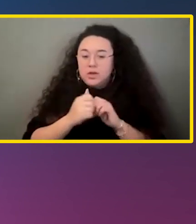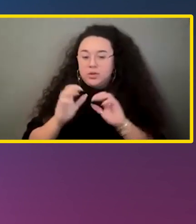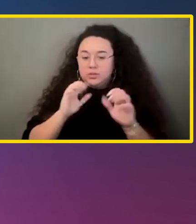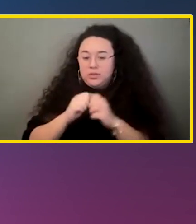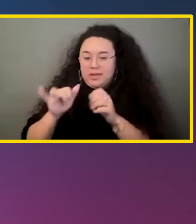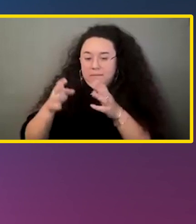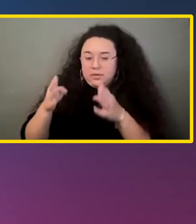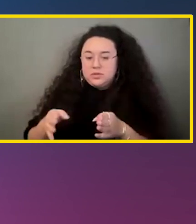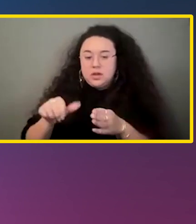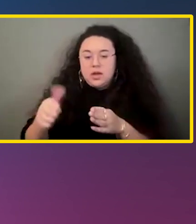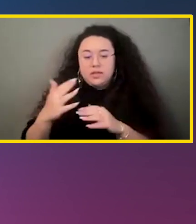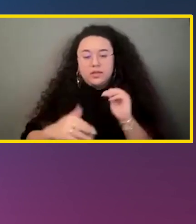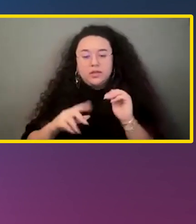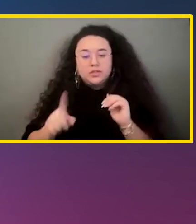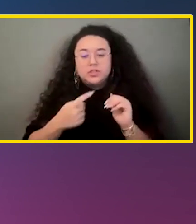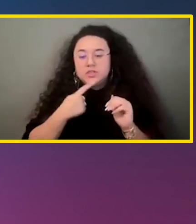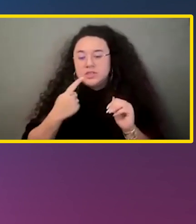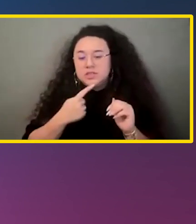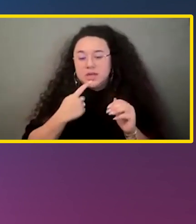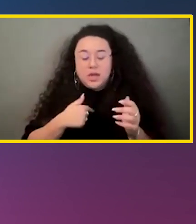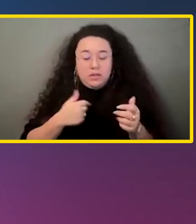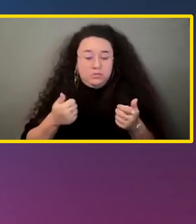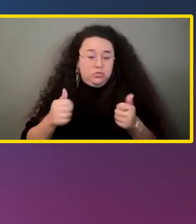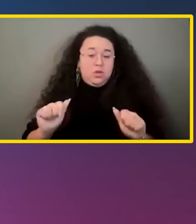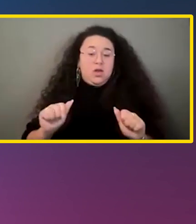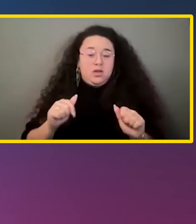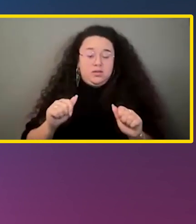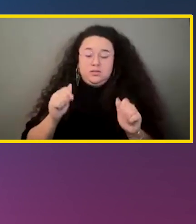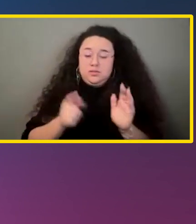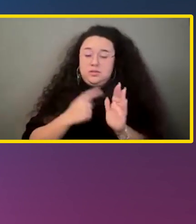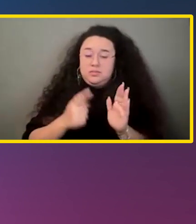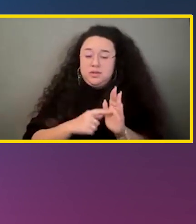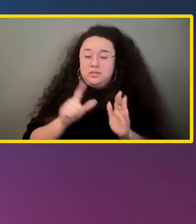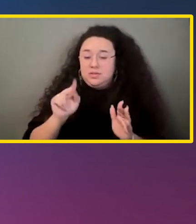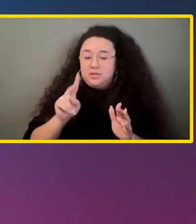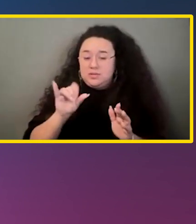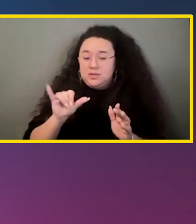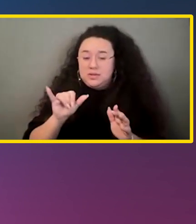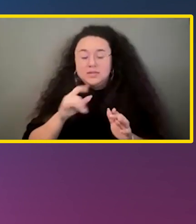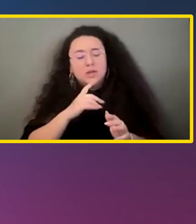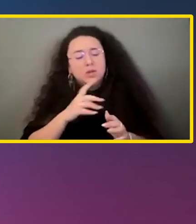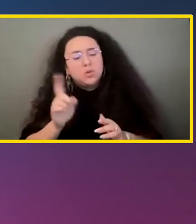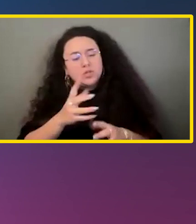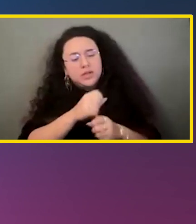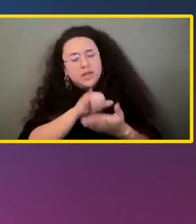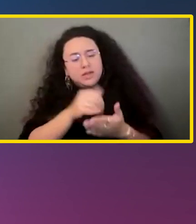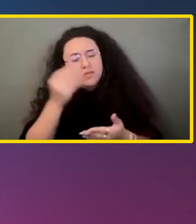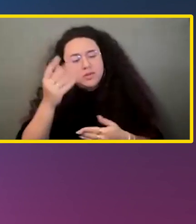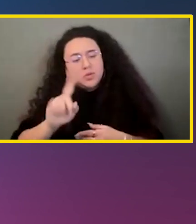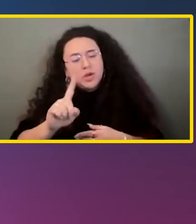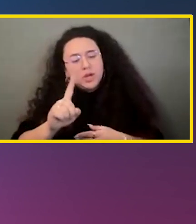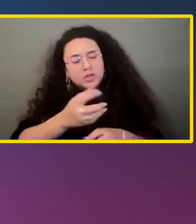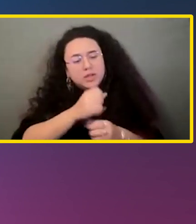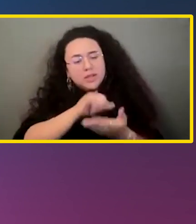communicate with that person other than to say, and I've tried. There's been times, Lindsey, I've been like, where'd you get that information? Where'd you get